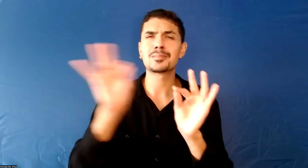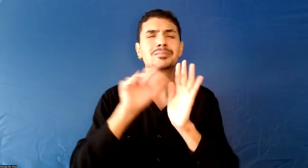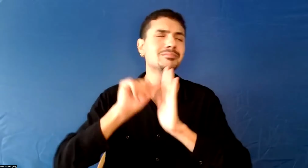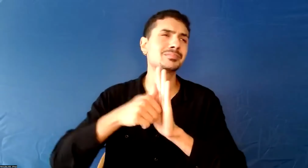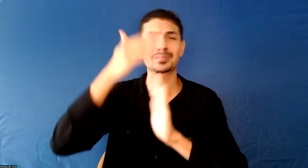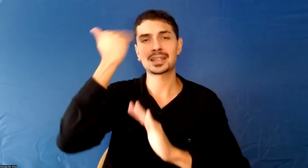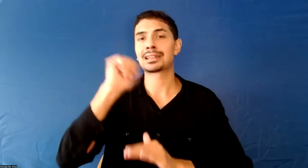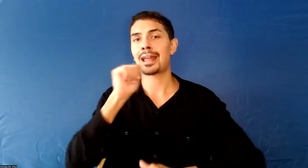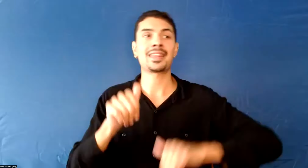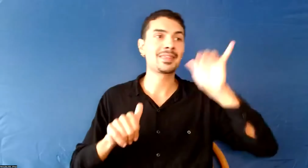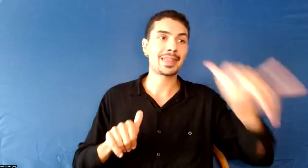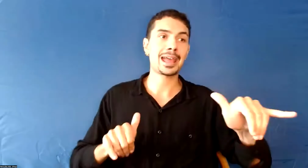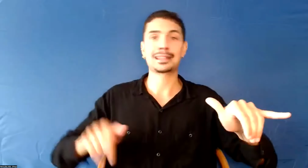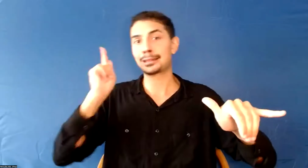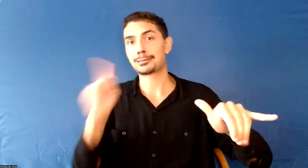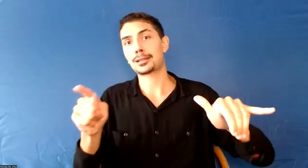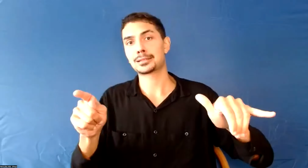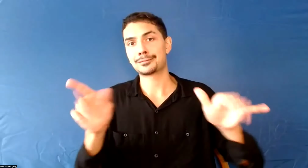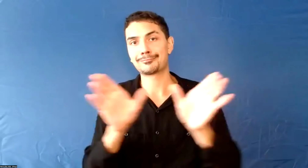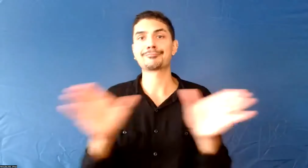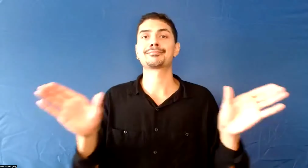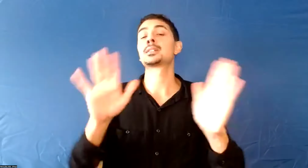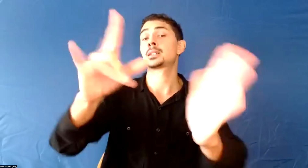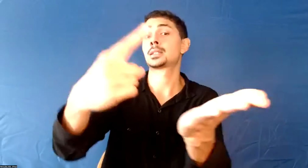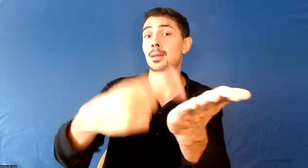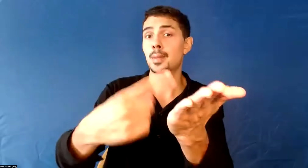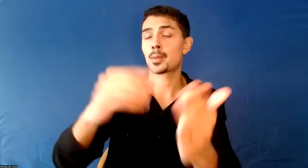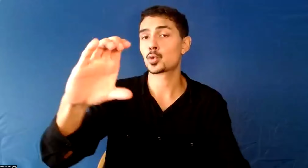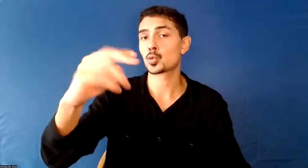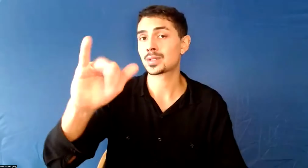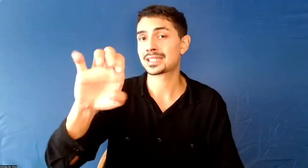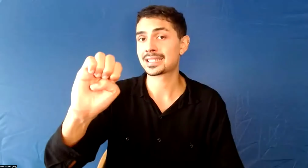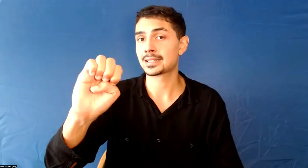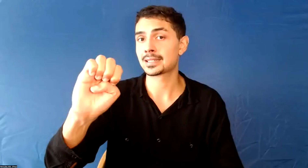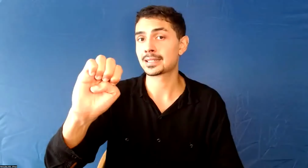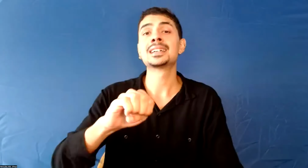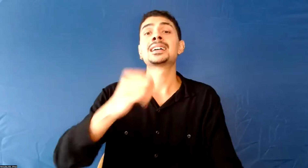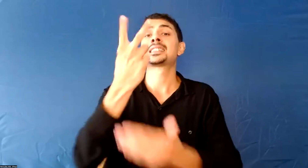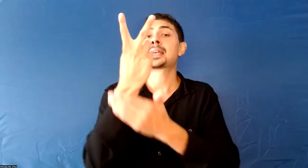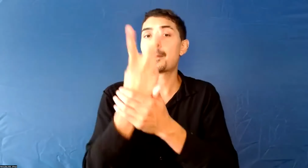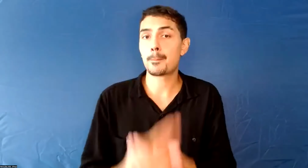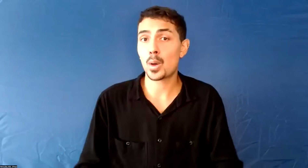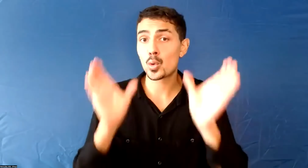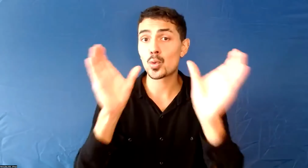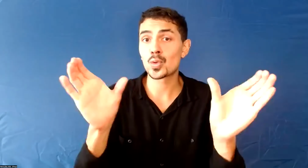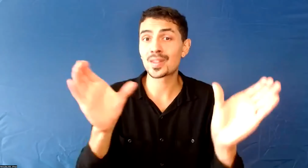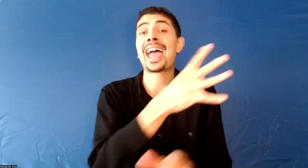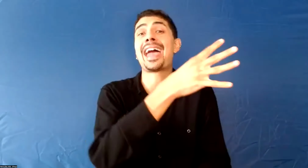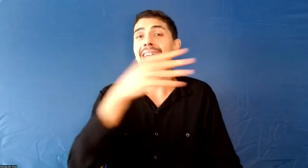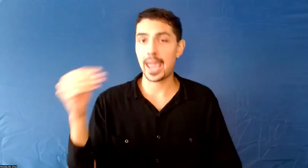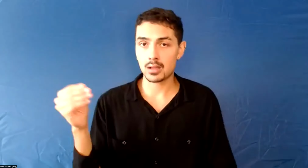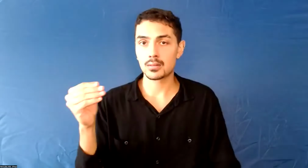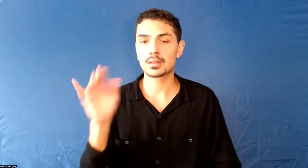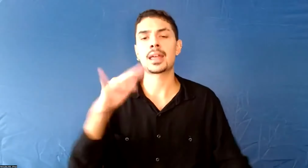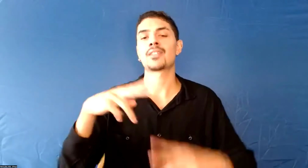this or that. Sometimes, and I'm going to quote Christine right now, it's both and. And that is a really brave approach